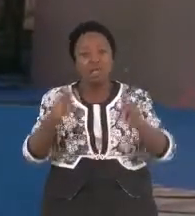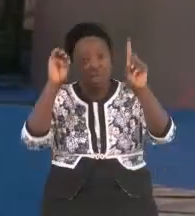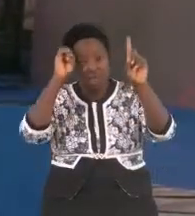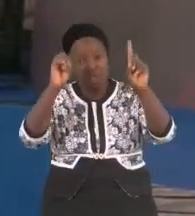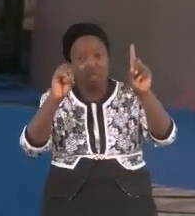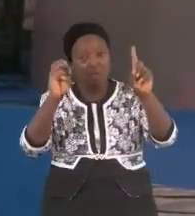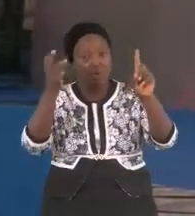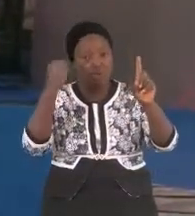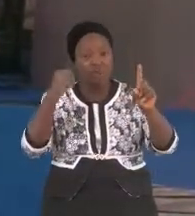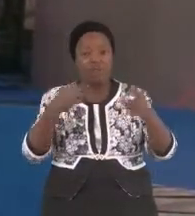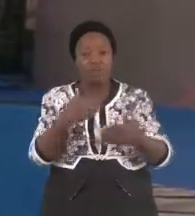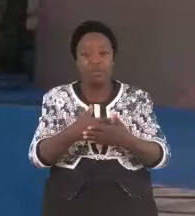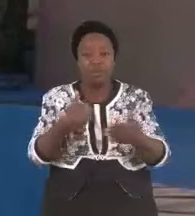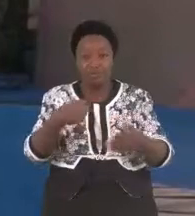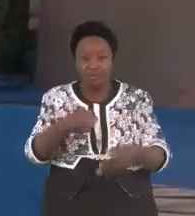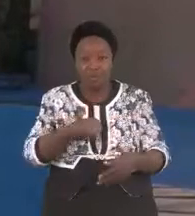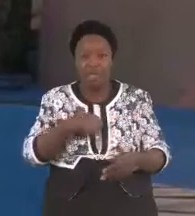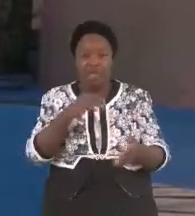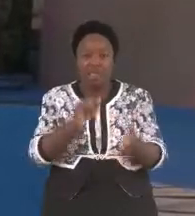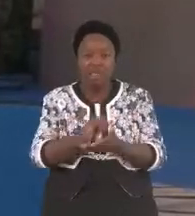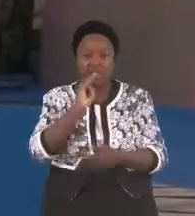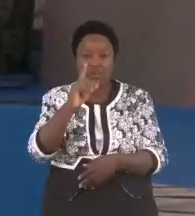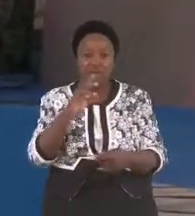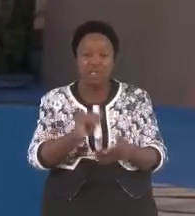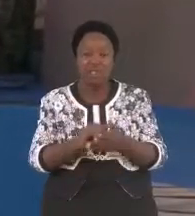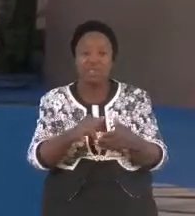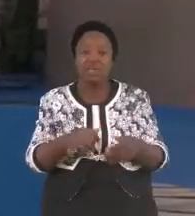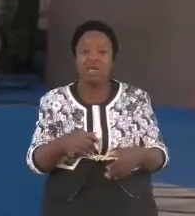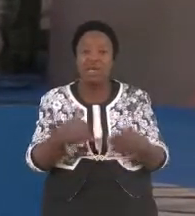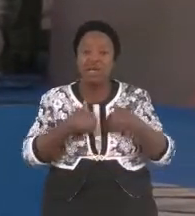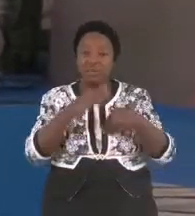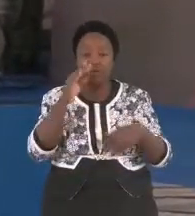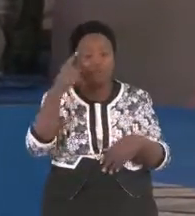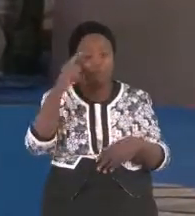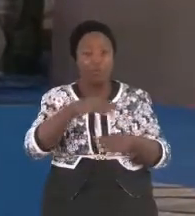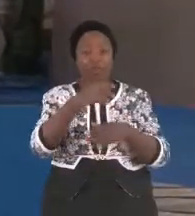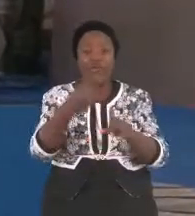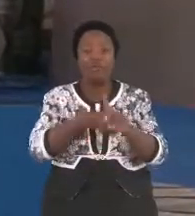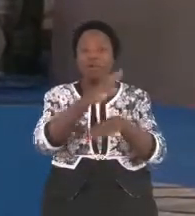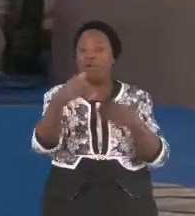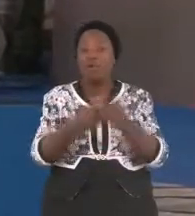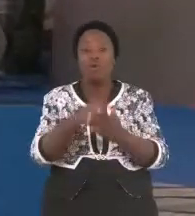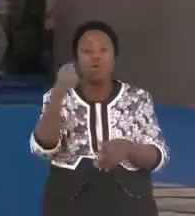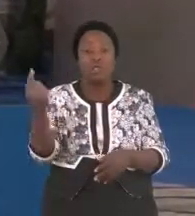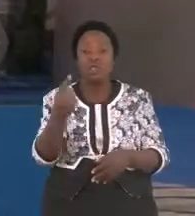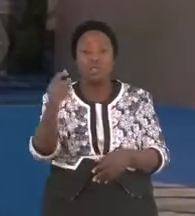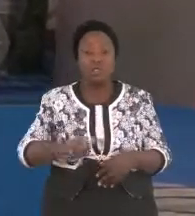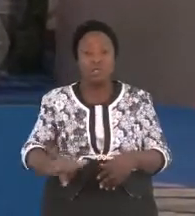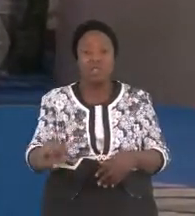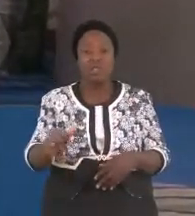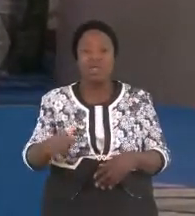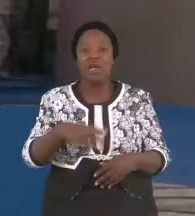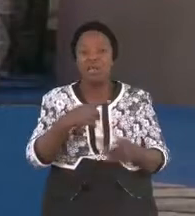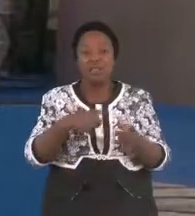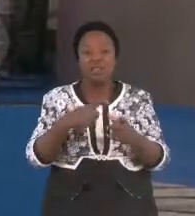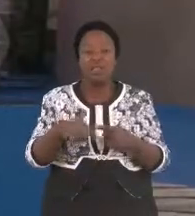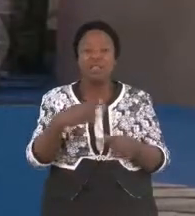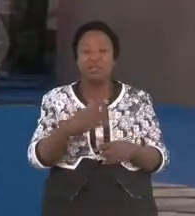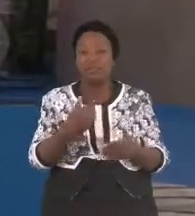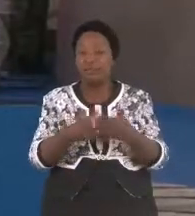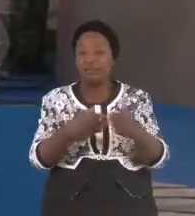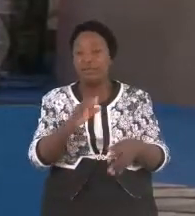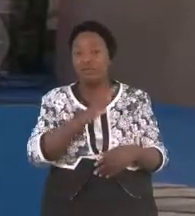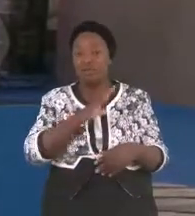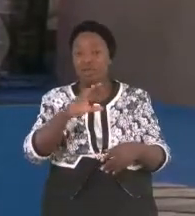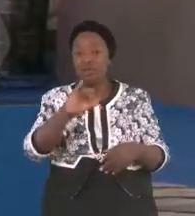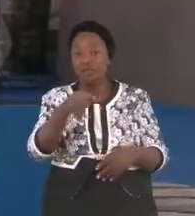me. That's the one that had been from all eternity. Before John the Baptist was created. That's why